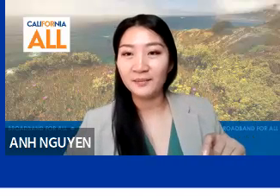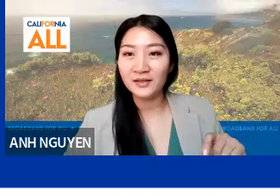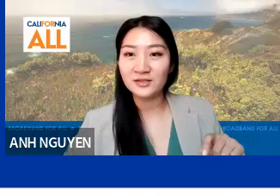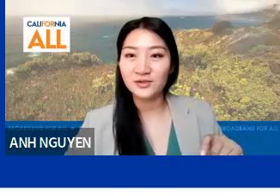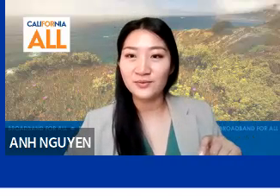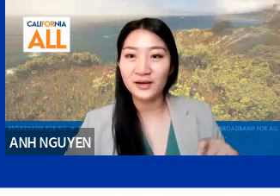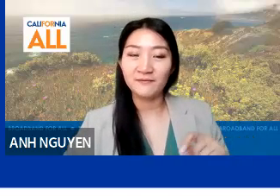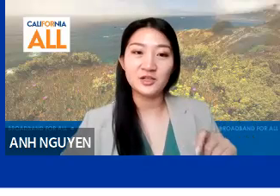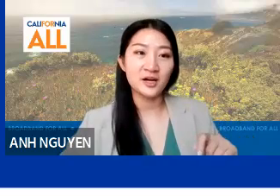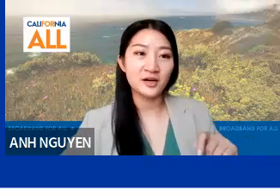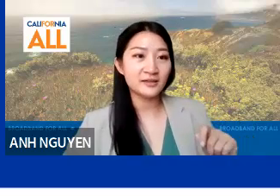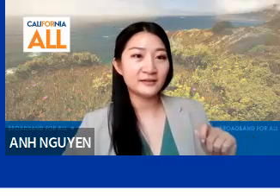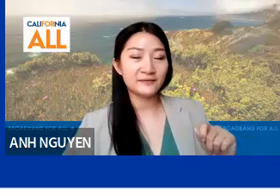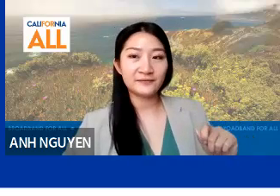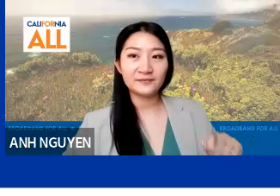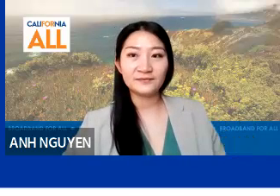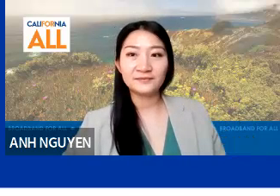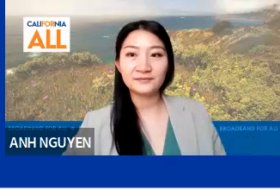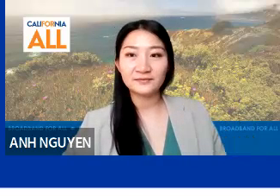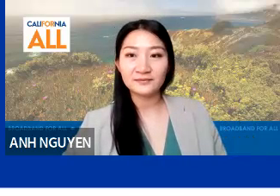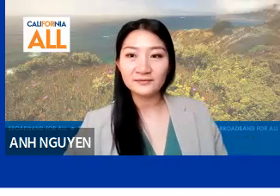add comments to what have been shared?